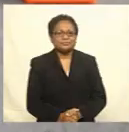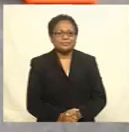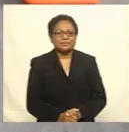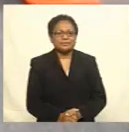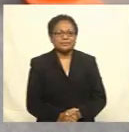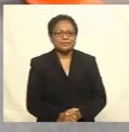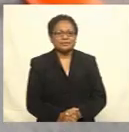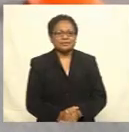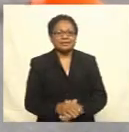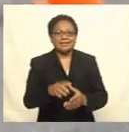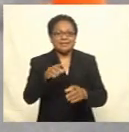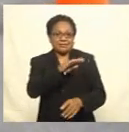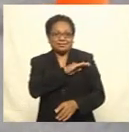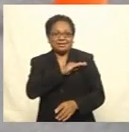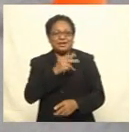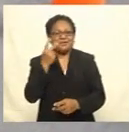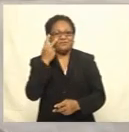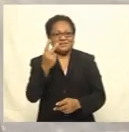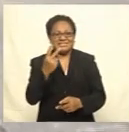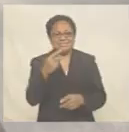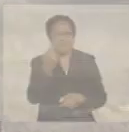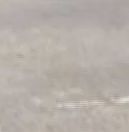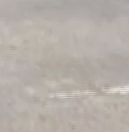And PM visits frontliners.